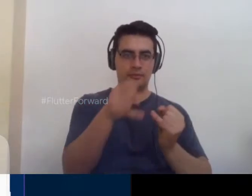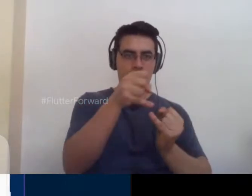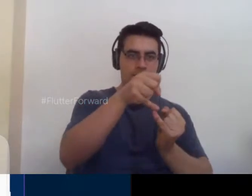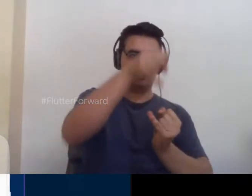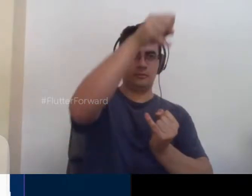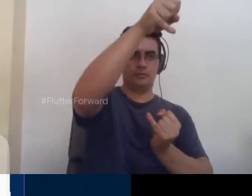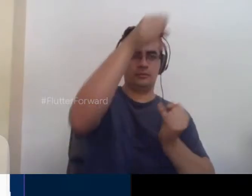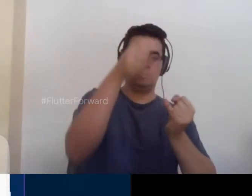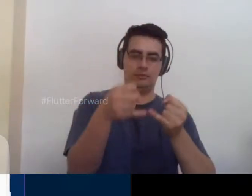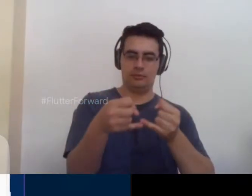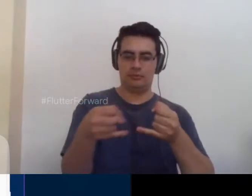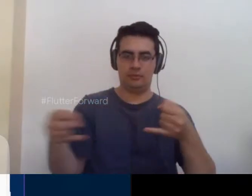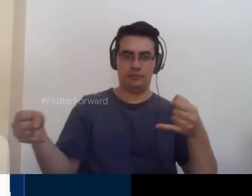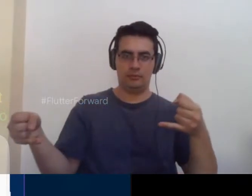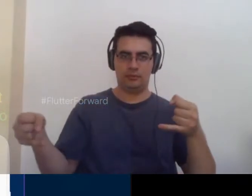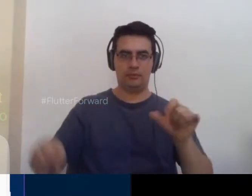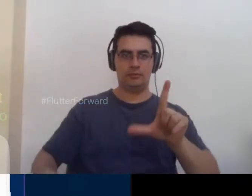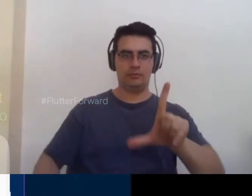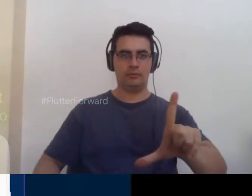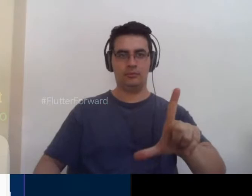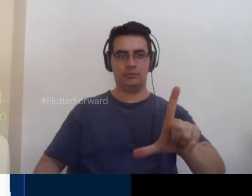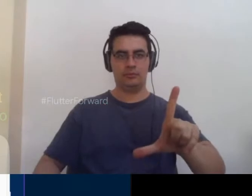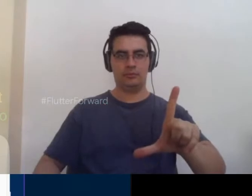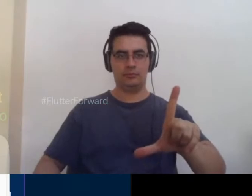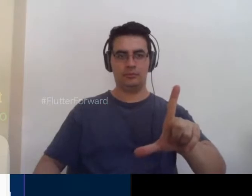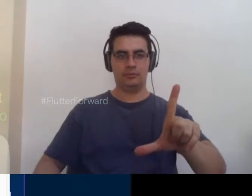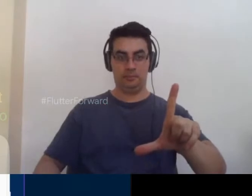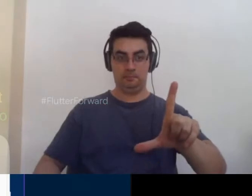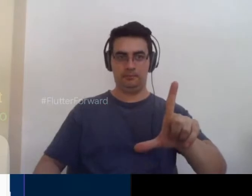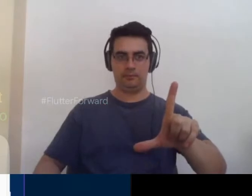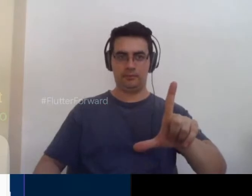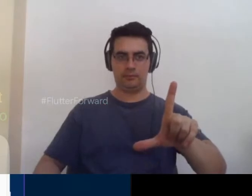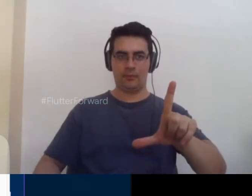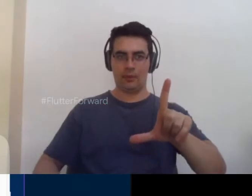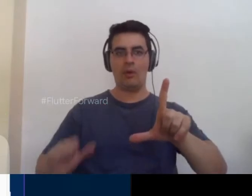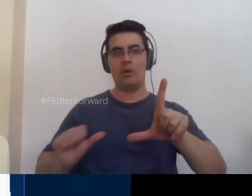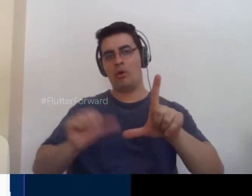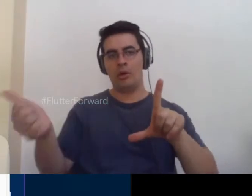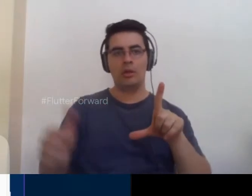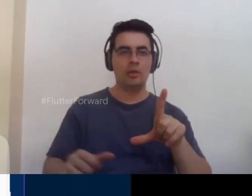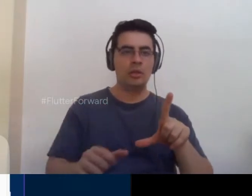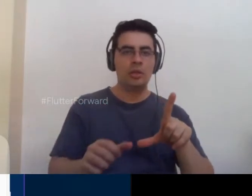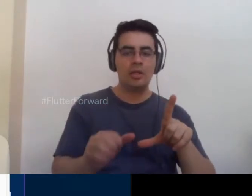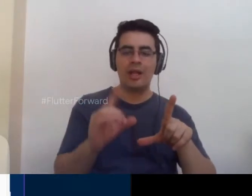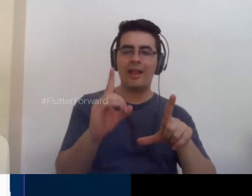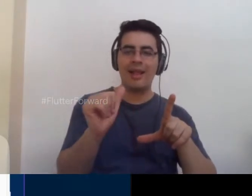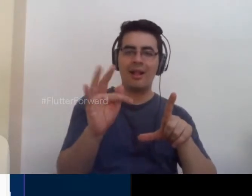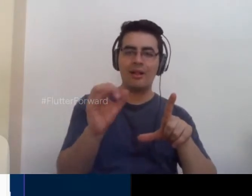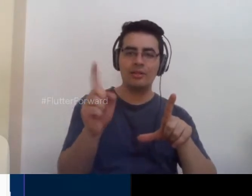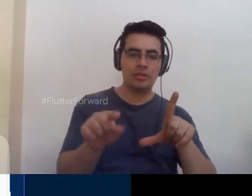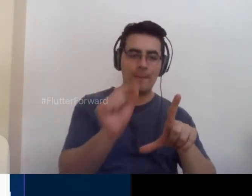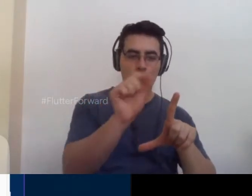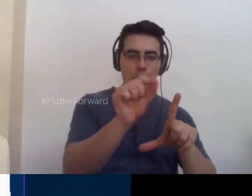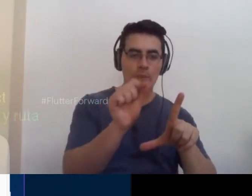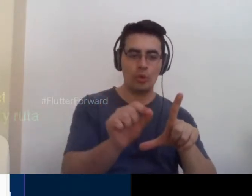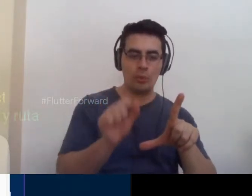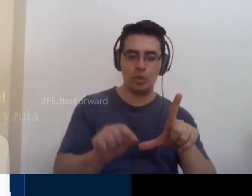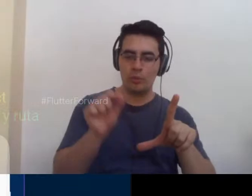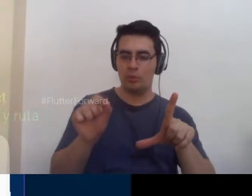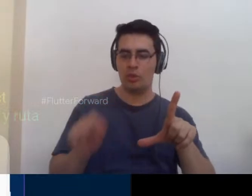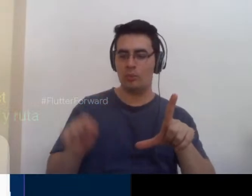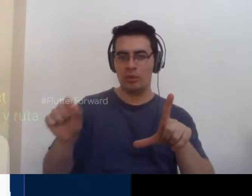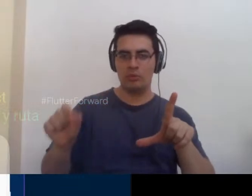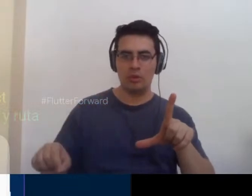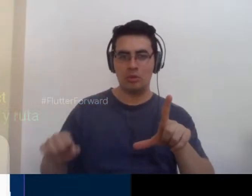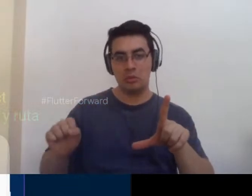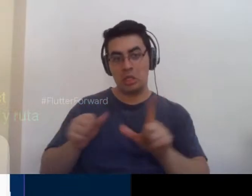canvas width. Now for the data, I can loop through each point and draw a line to that coordinate. Then